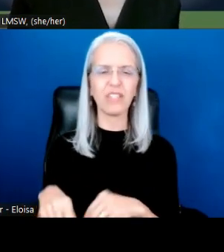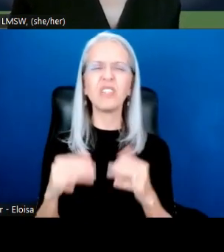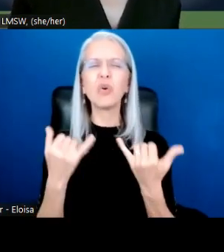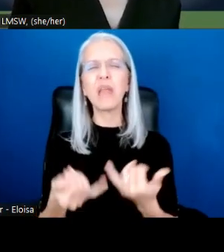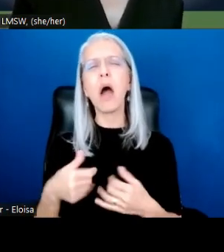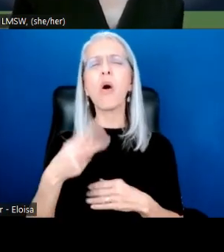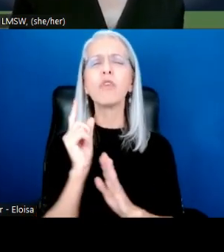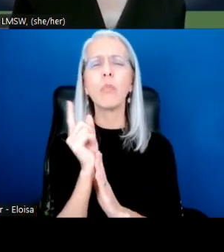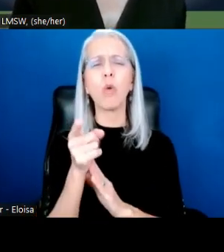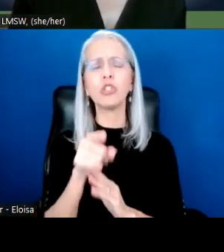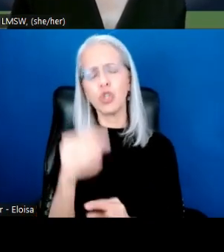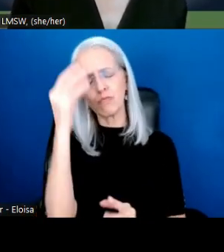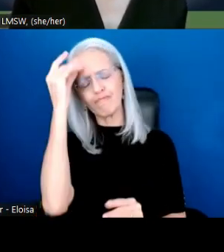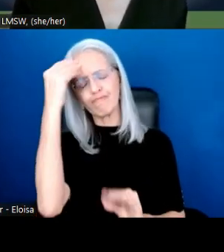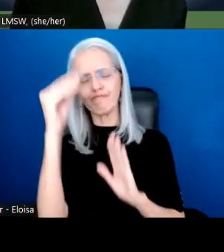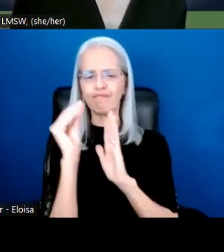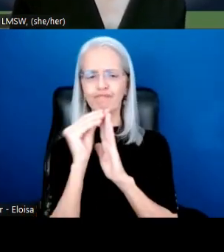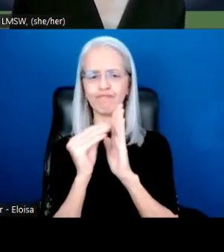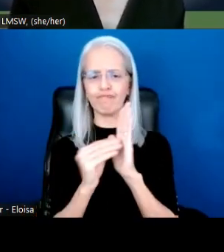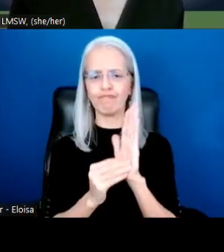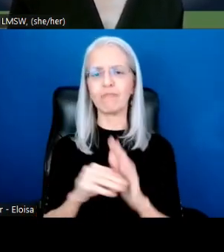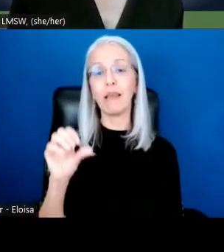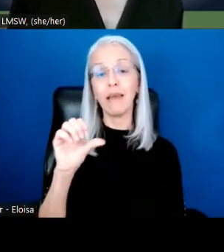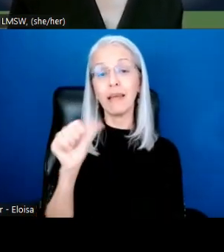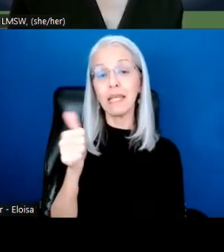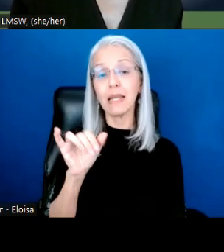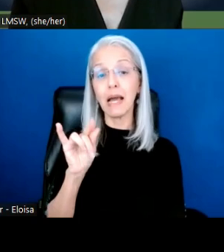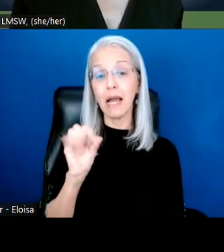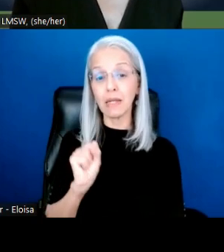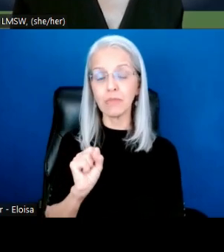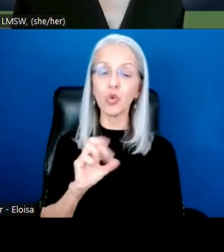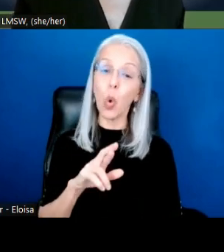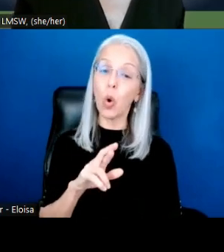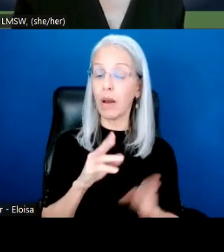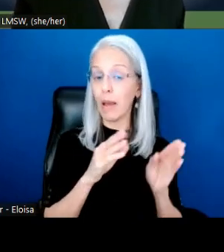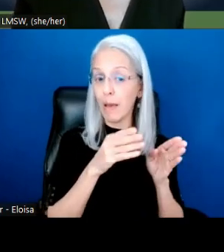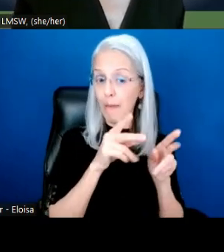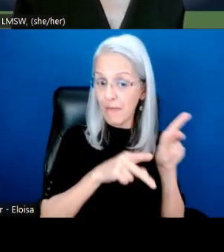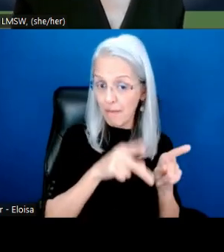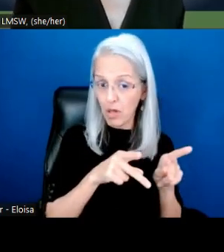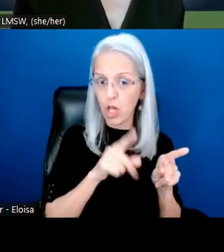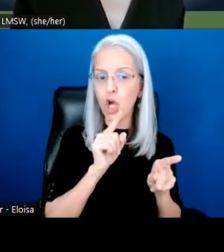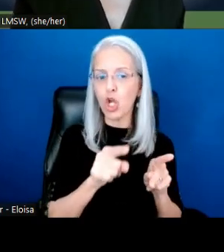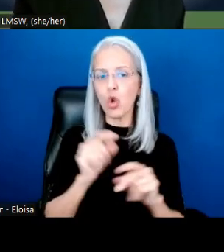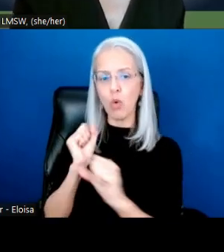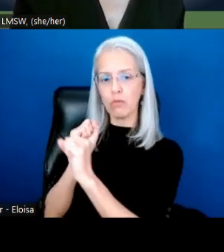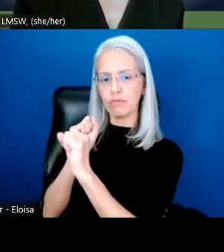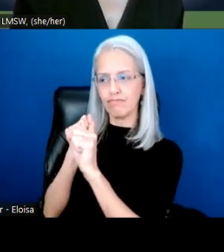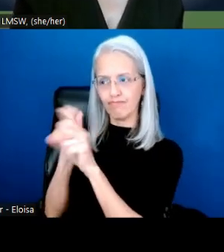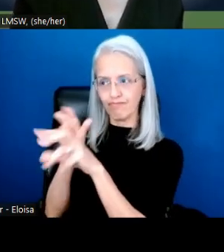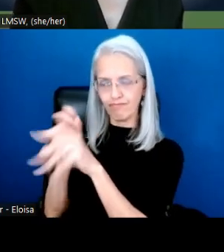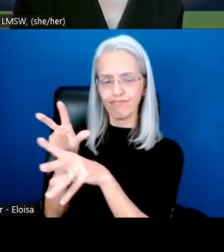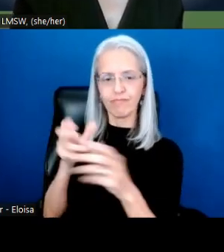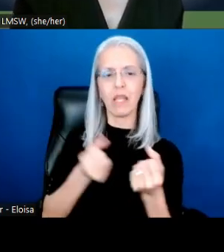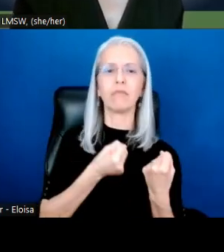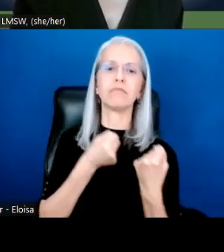down. 10 items and or people that you will take with